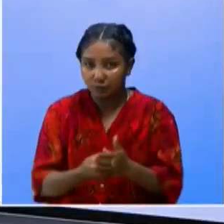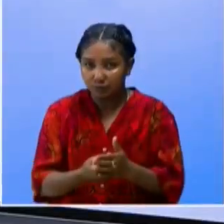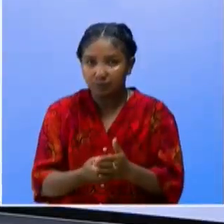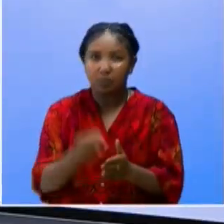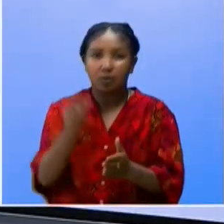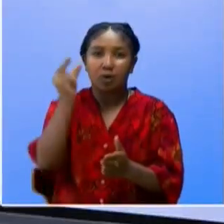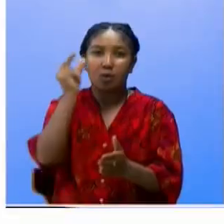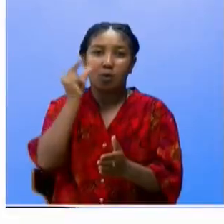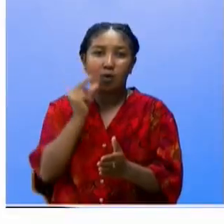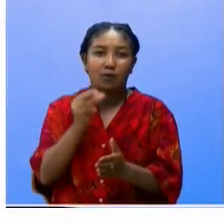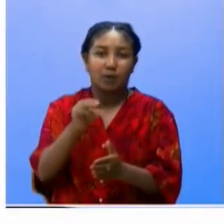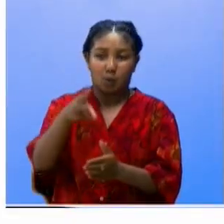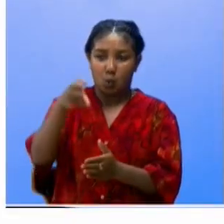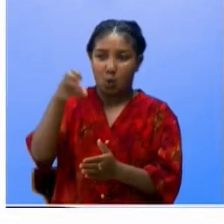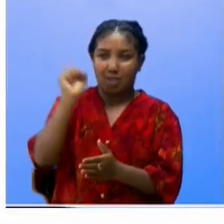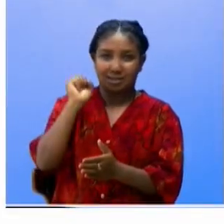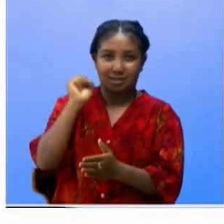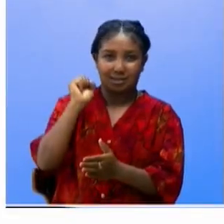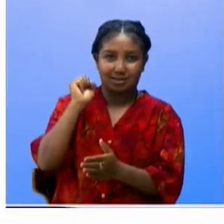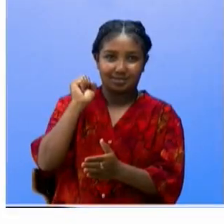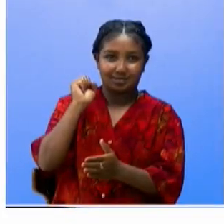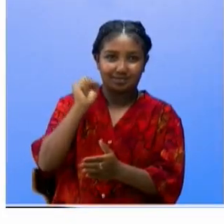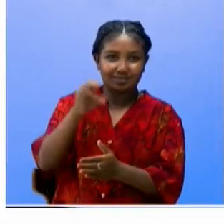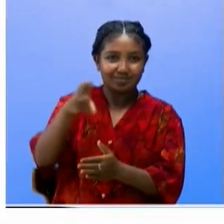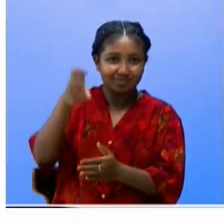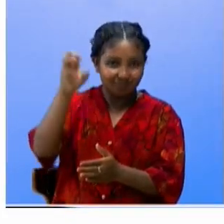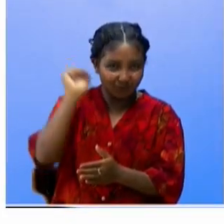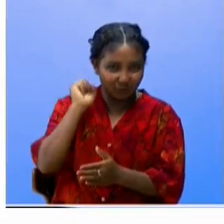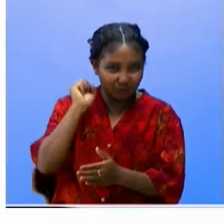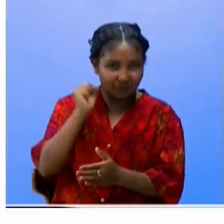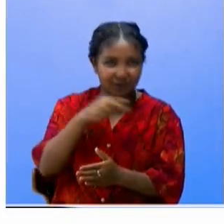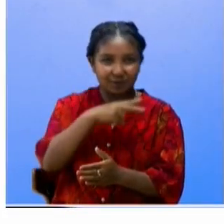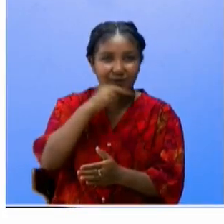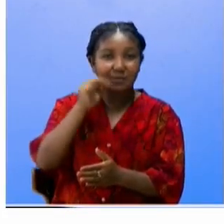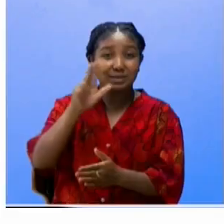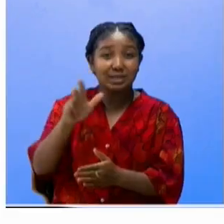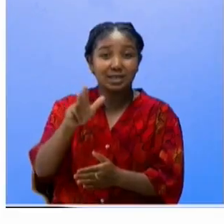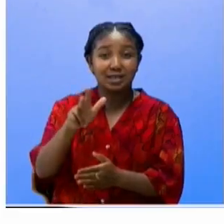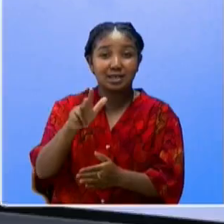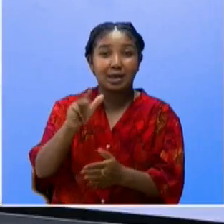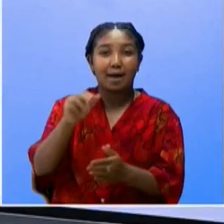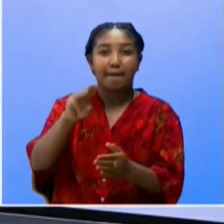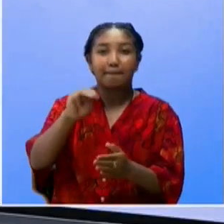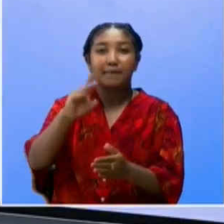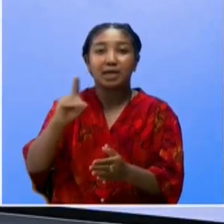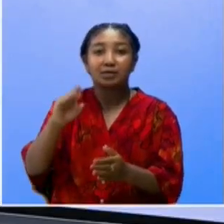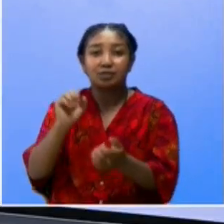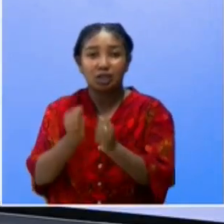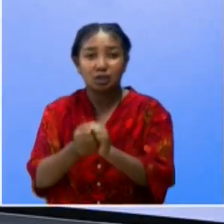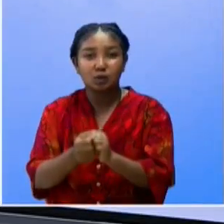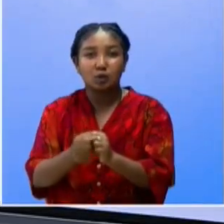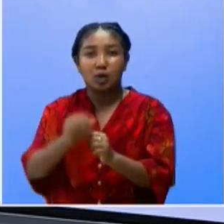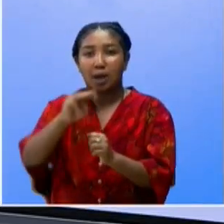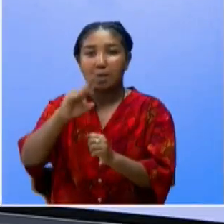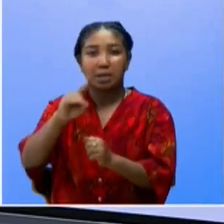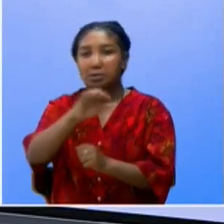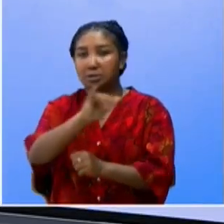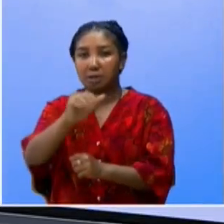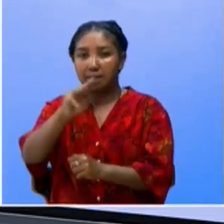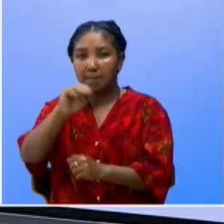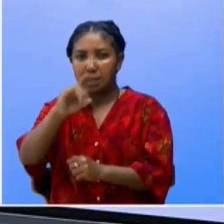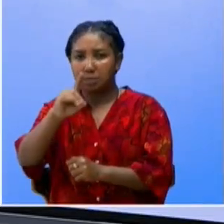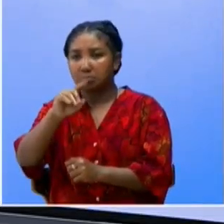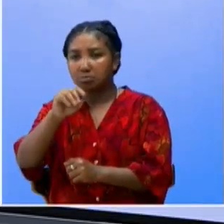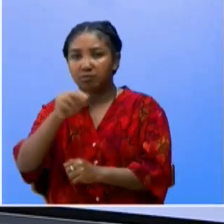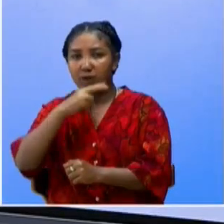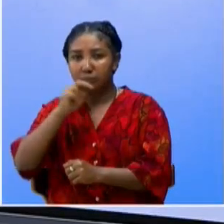coffee was? Was the verb 3 form of make is what? Made. The same is true with verb 2.